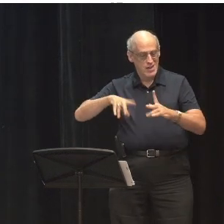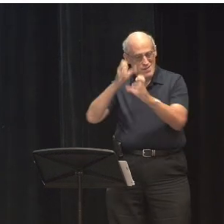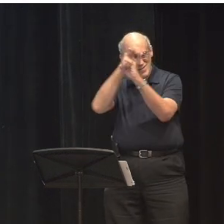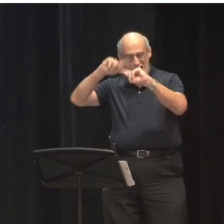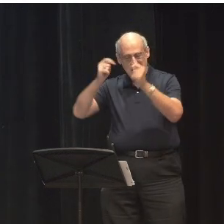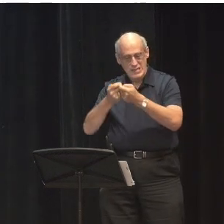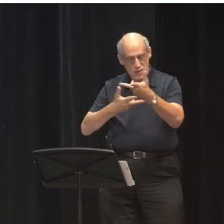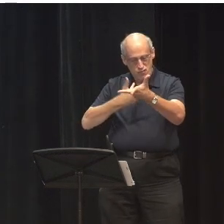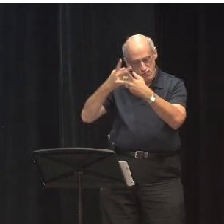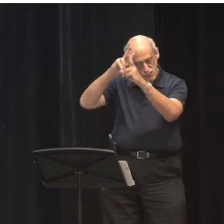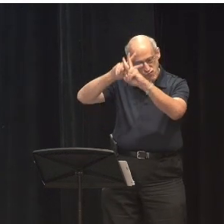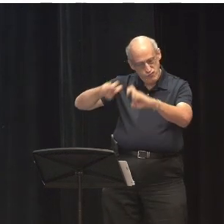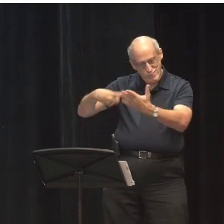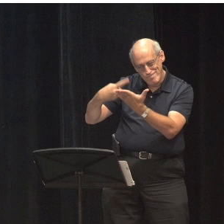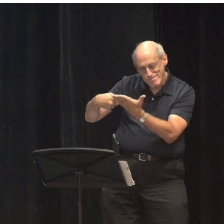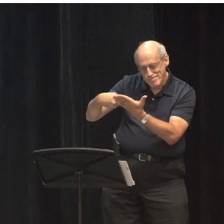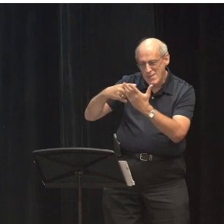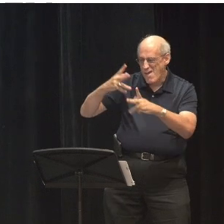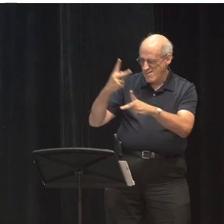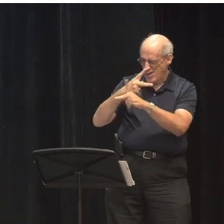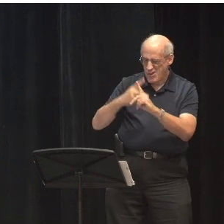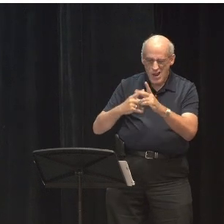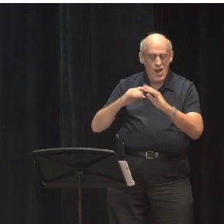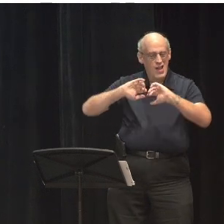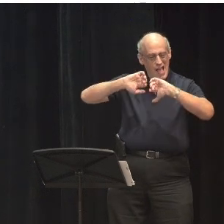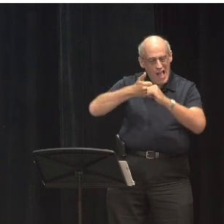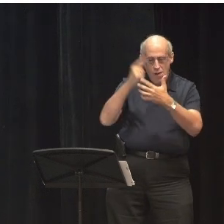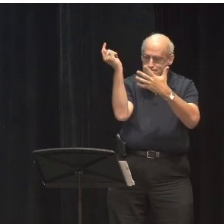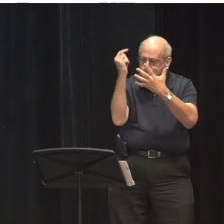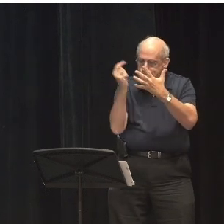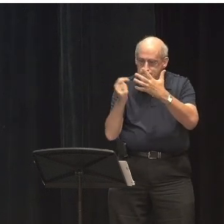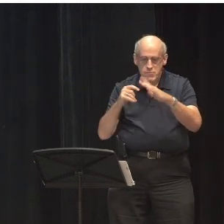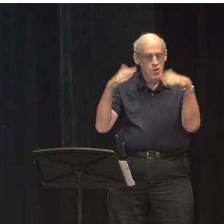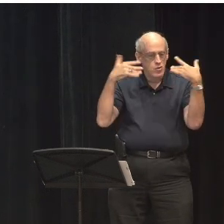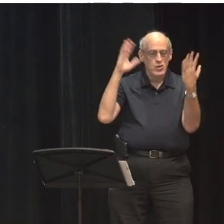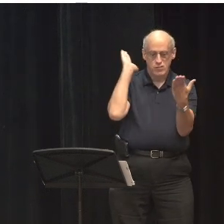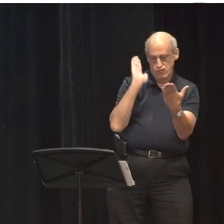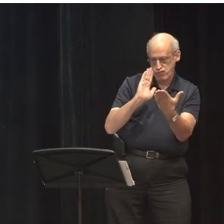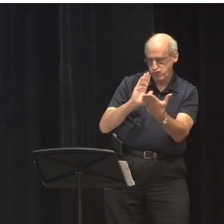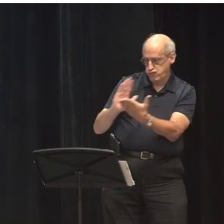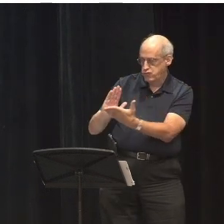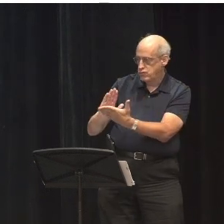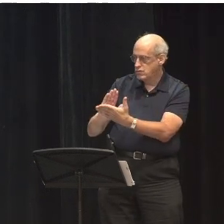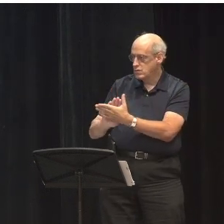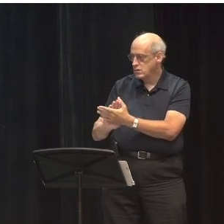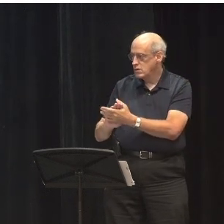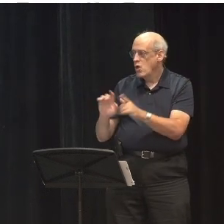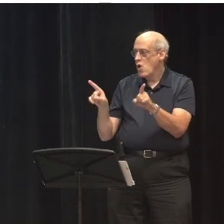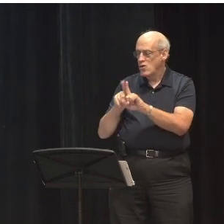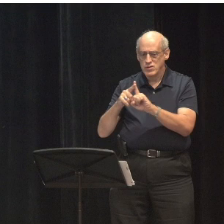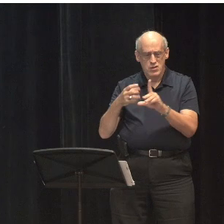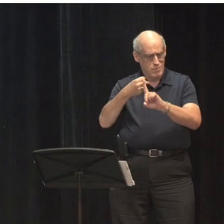an extensive list of noise mitigation measures that need to be implemented. These are also described in